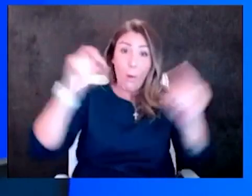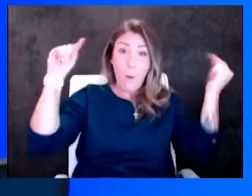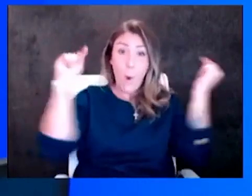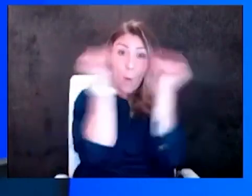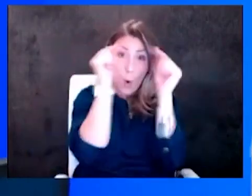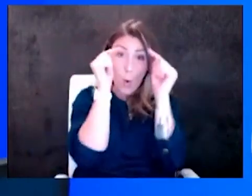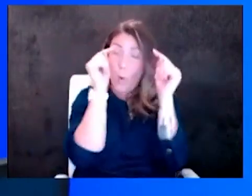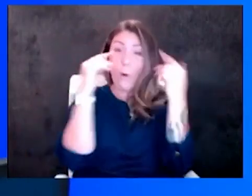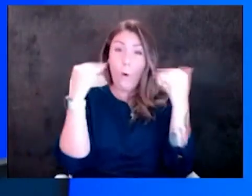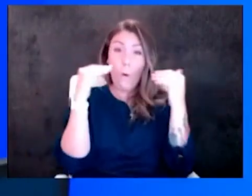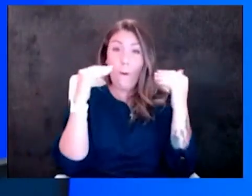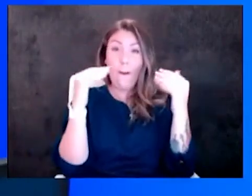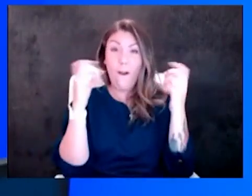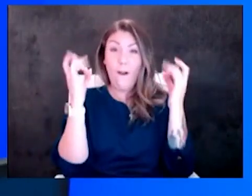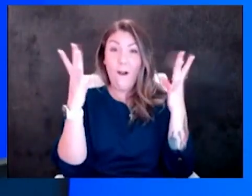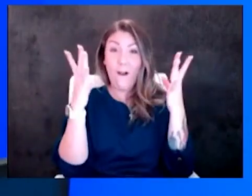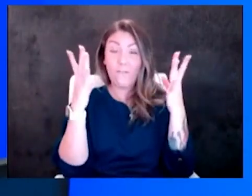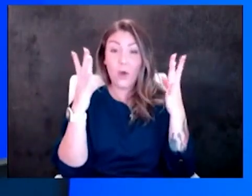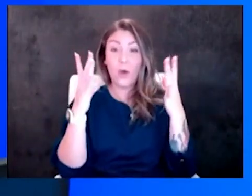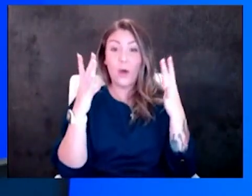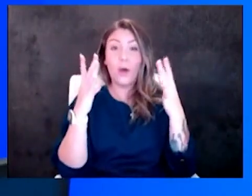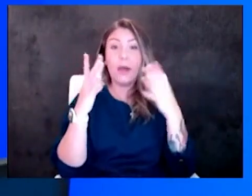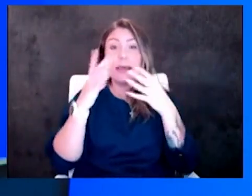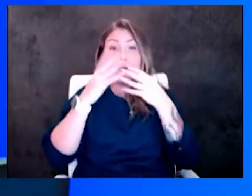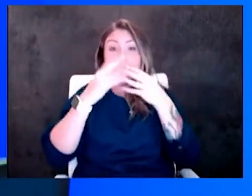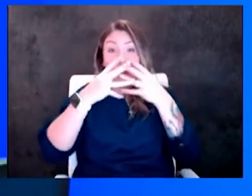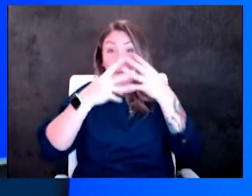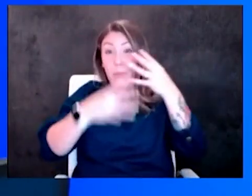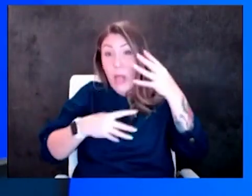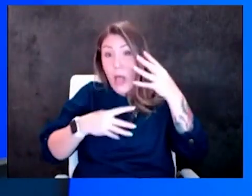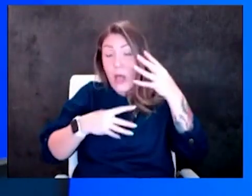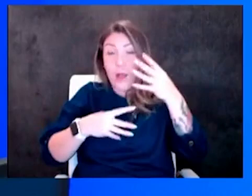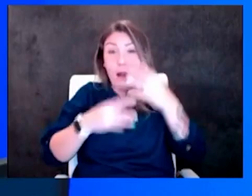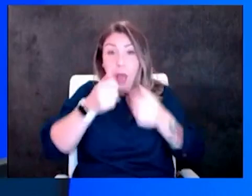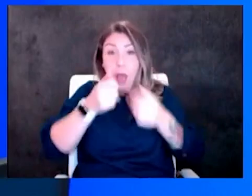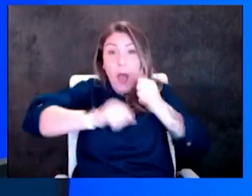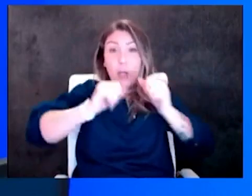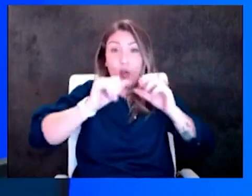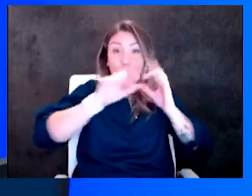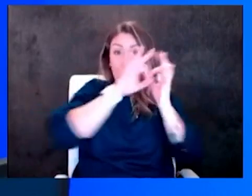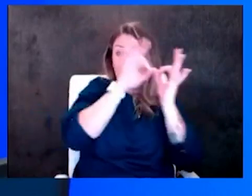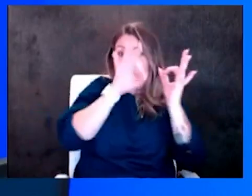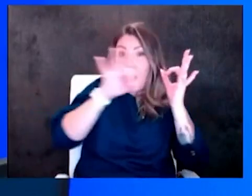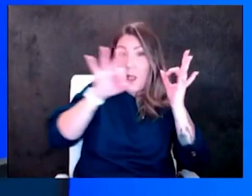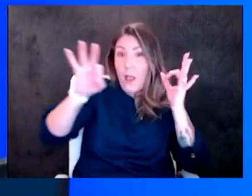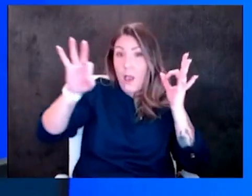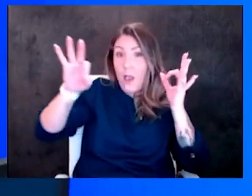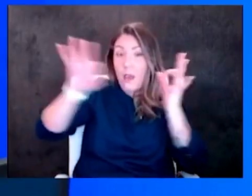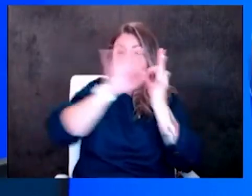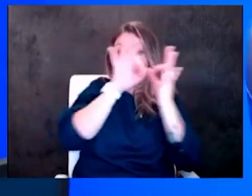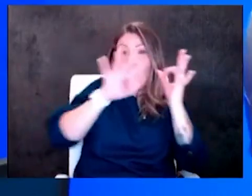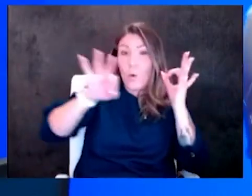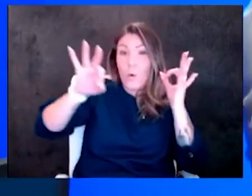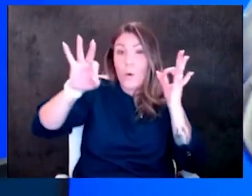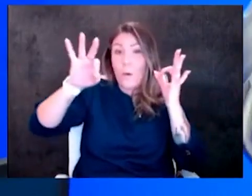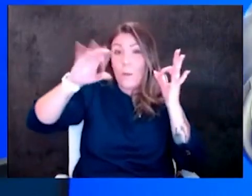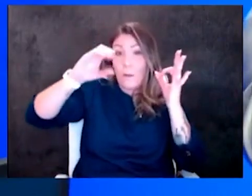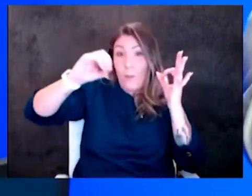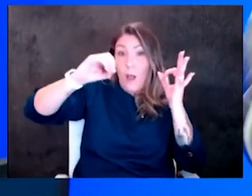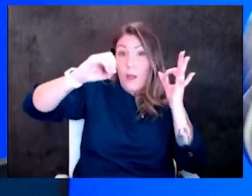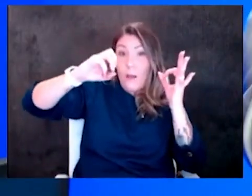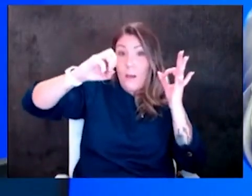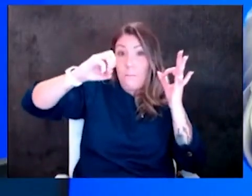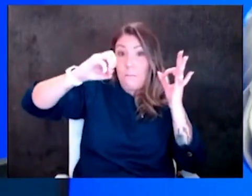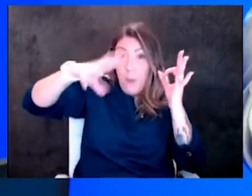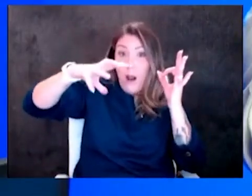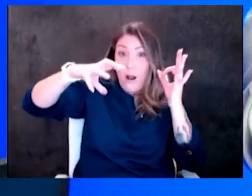is blood under arterial pressure escaping from the broken aneurysm into the